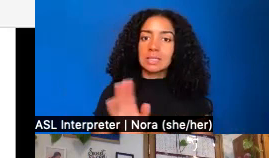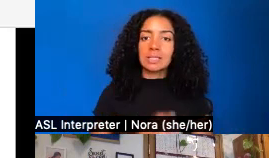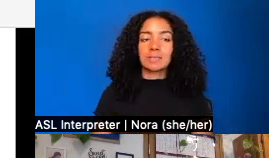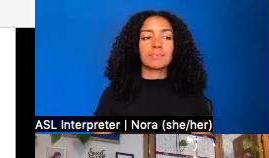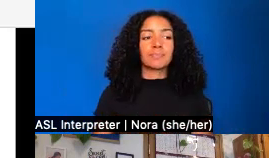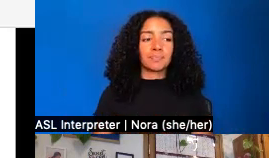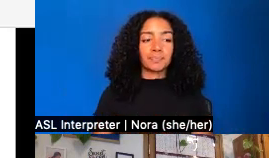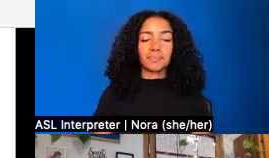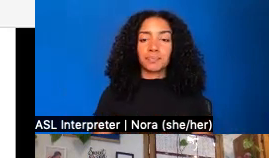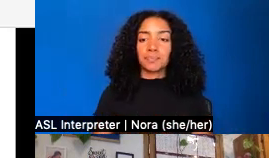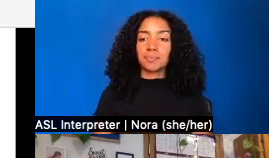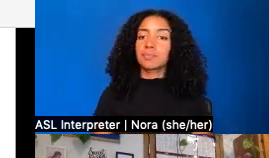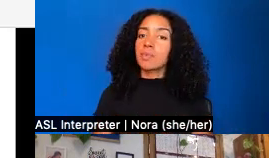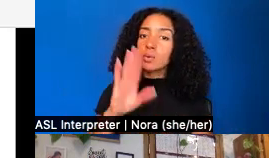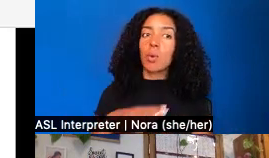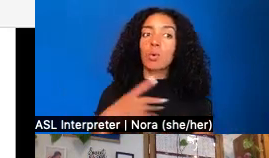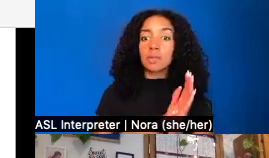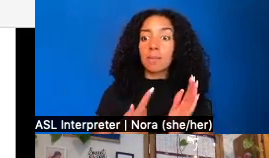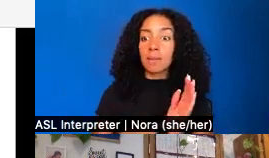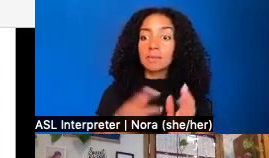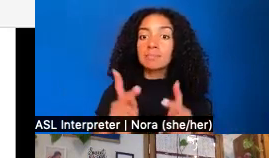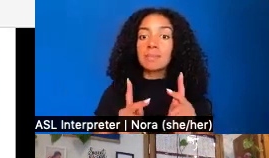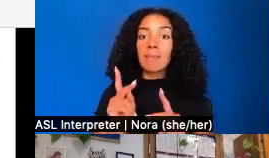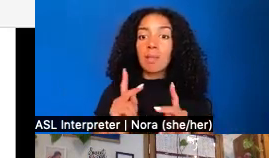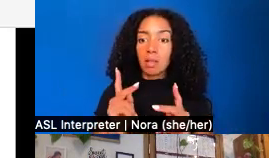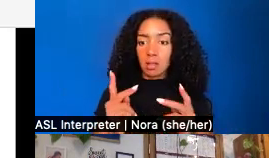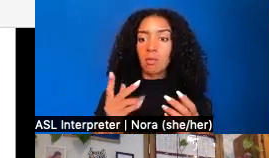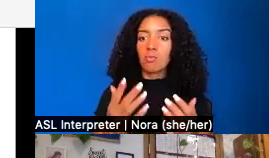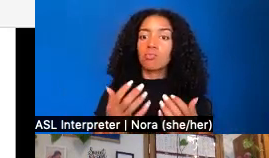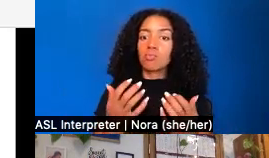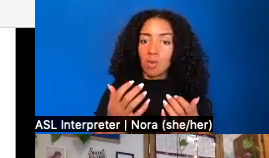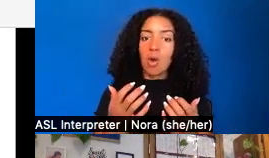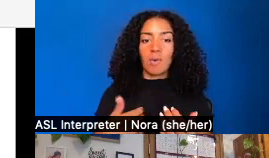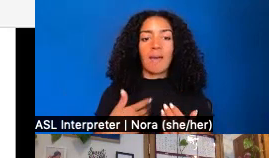Because I know that sometimes people like to have things figured out.